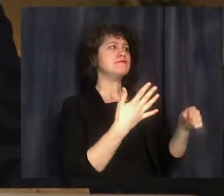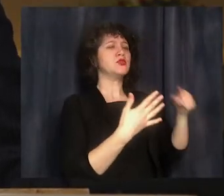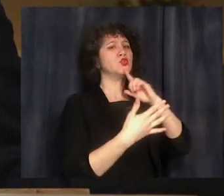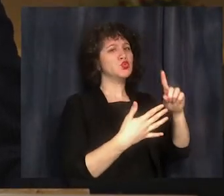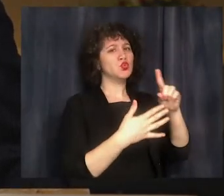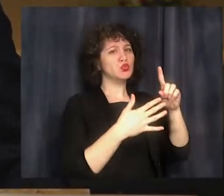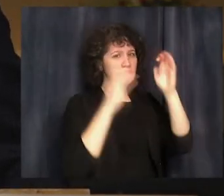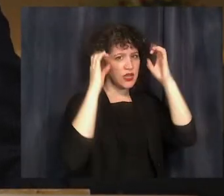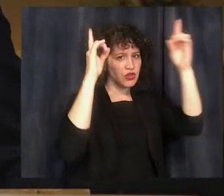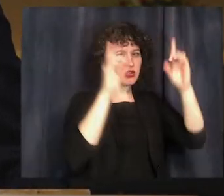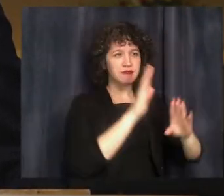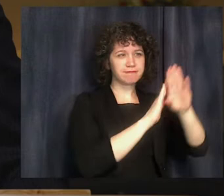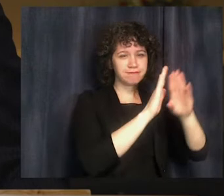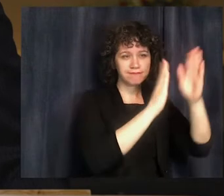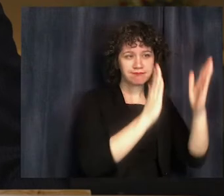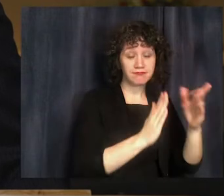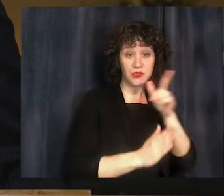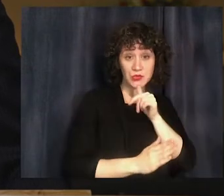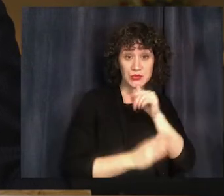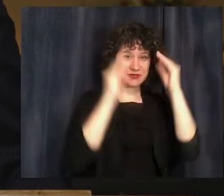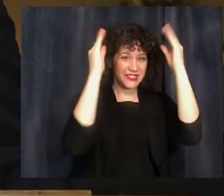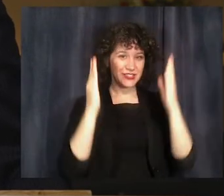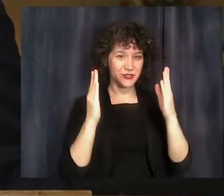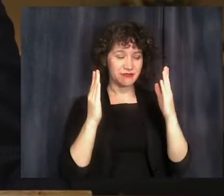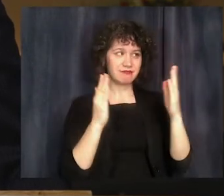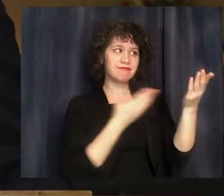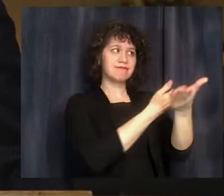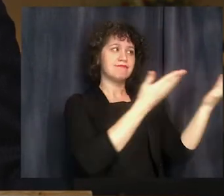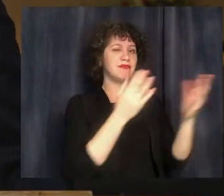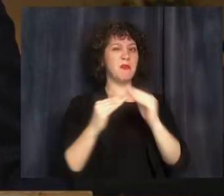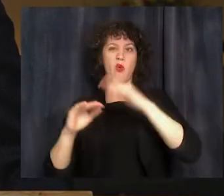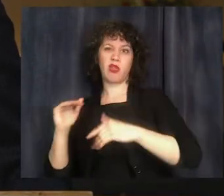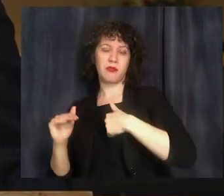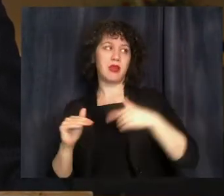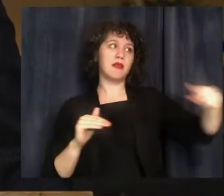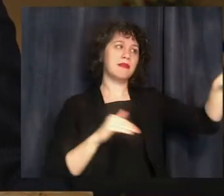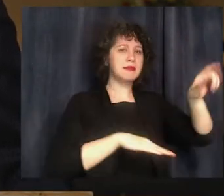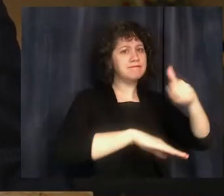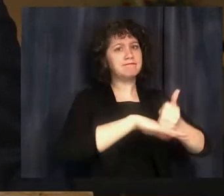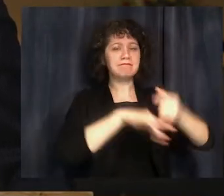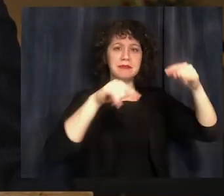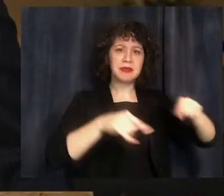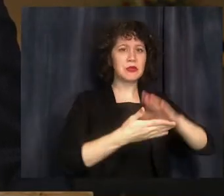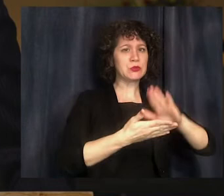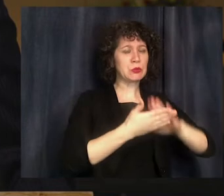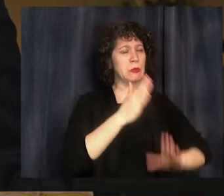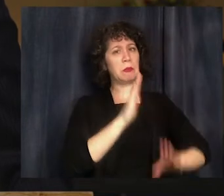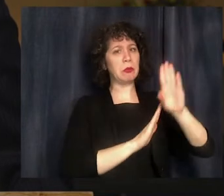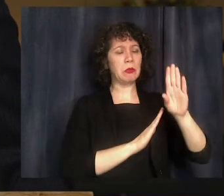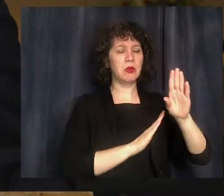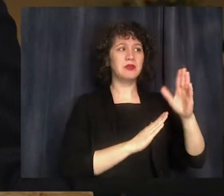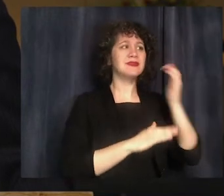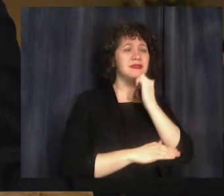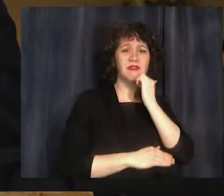educational architects of these graduates, our teachers. Our teachers, far more than myself, make our school what it is. Our teachers work every day